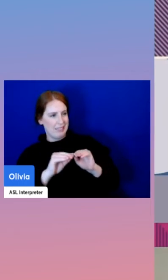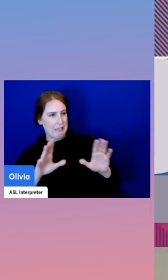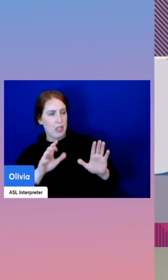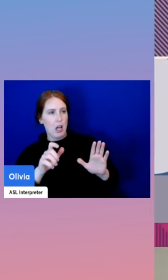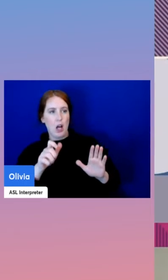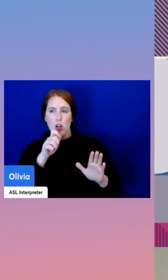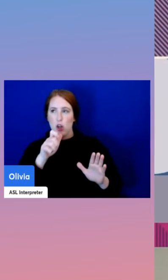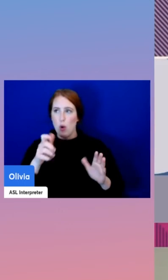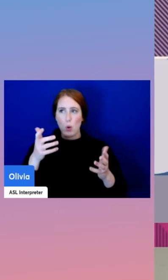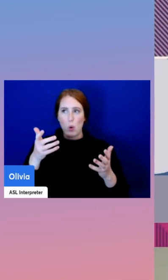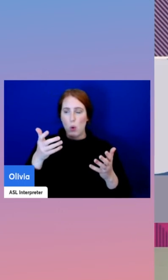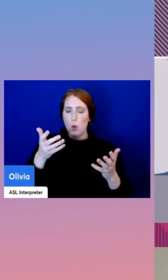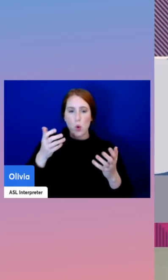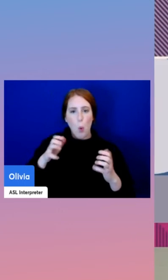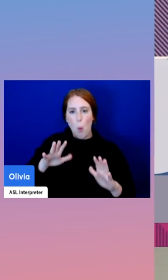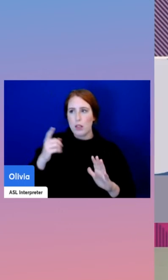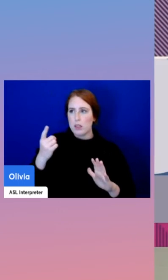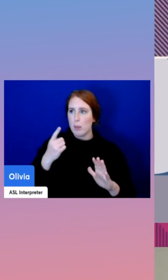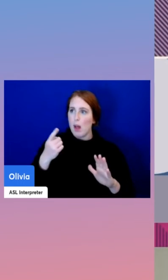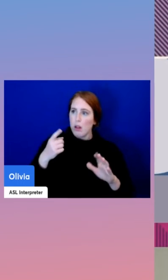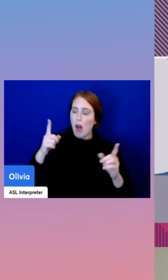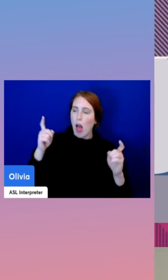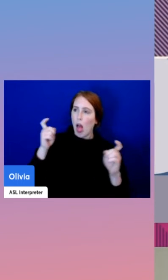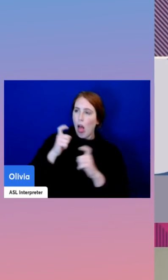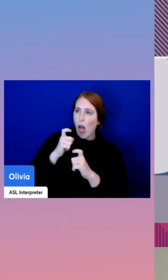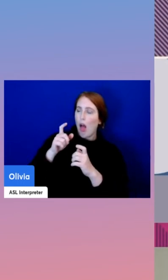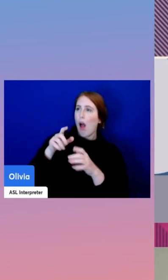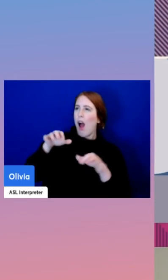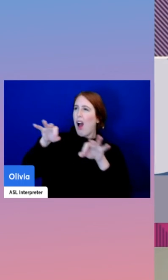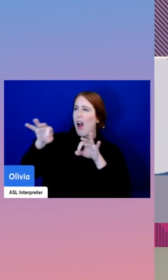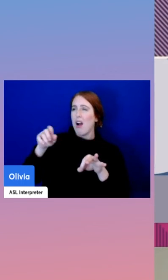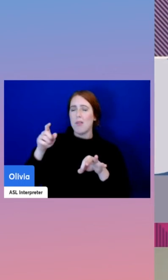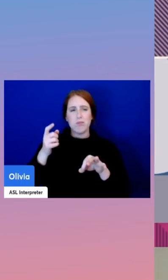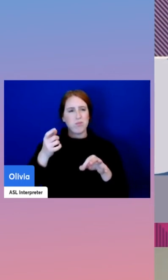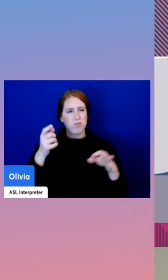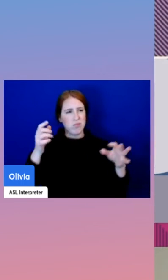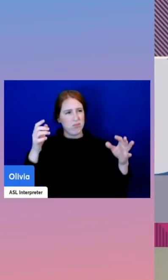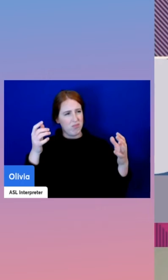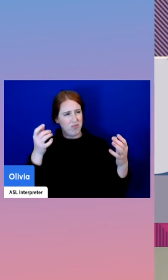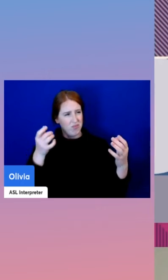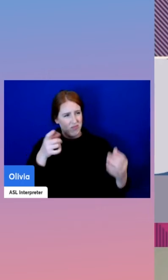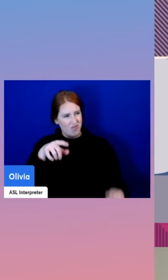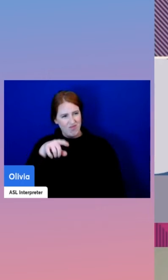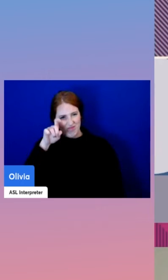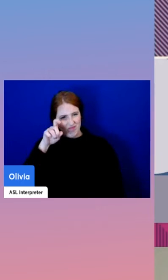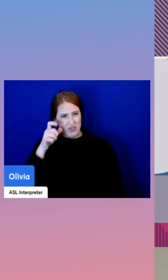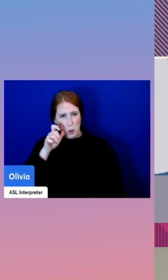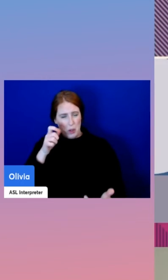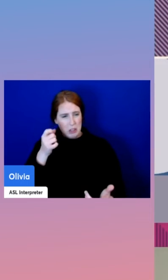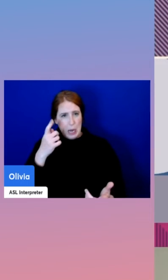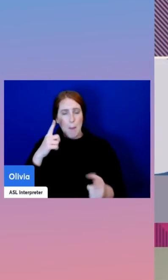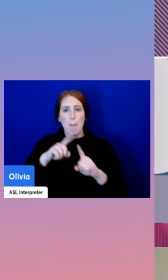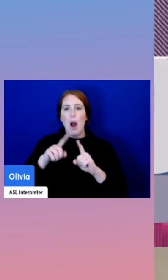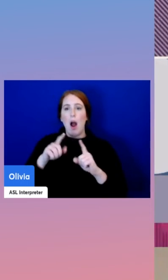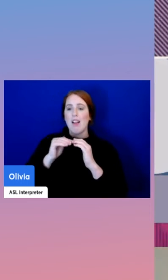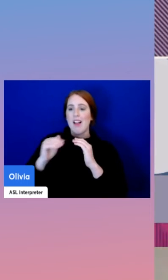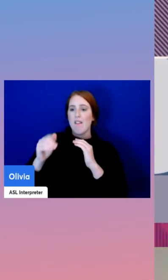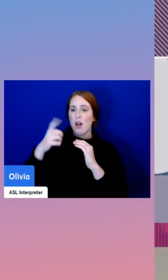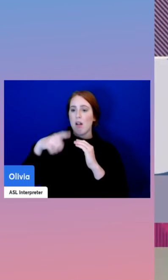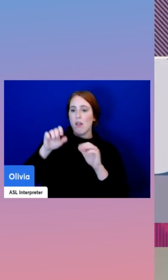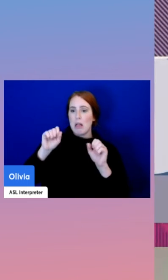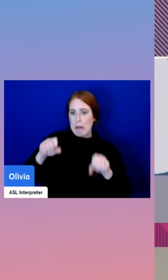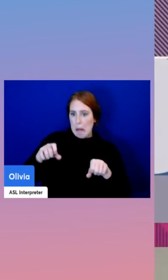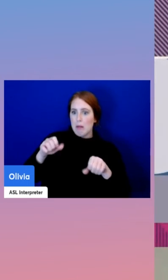too technical, but make sure that it is at a level that they can easily process and